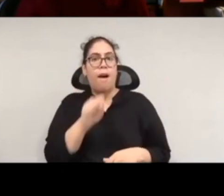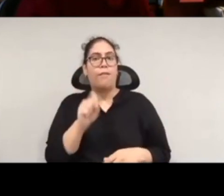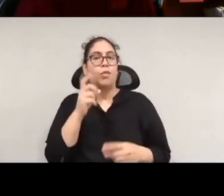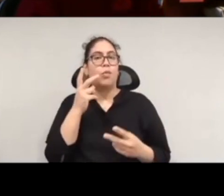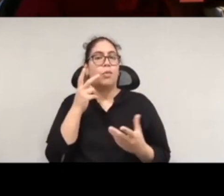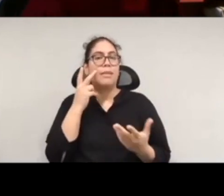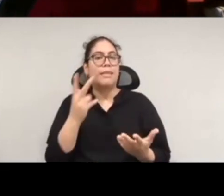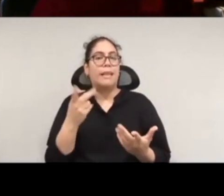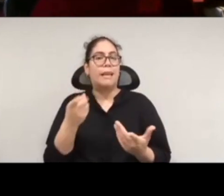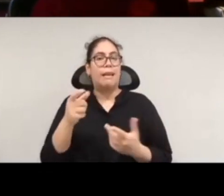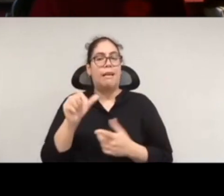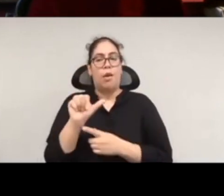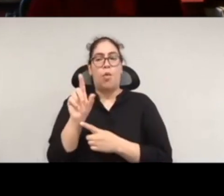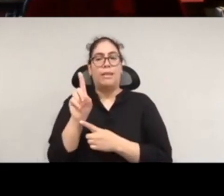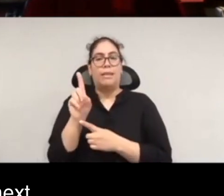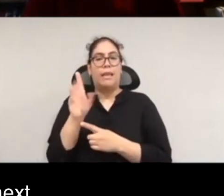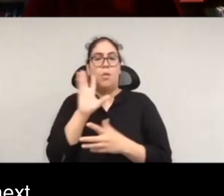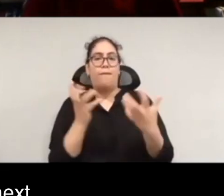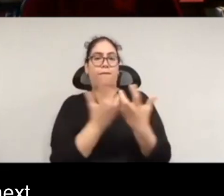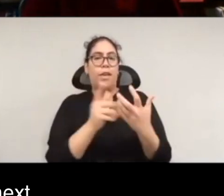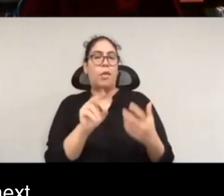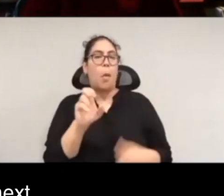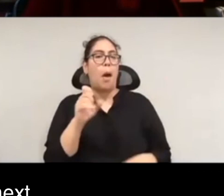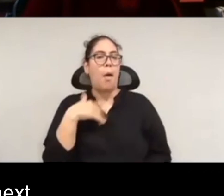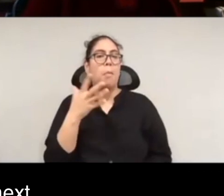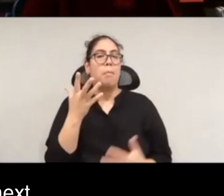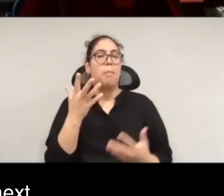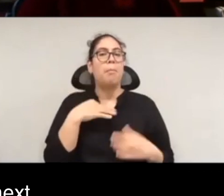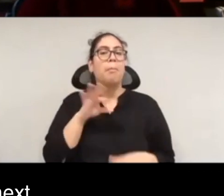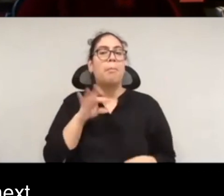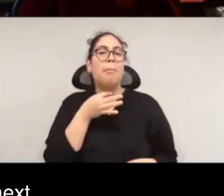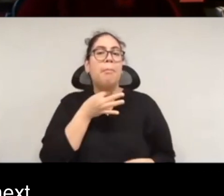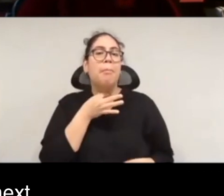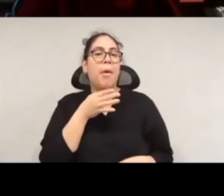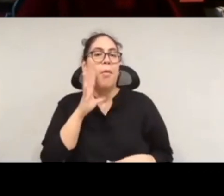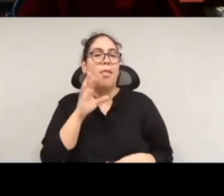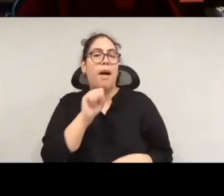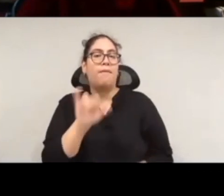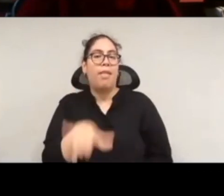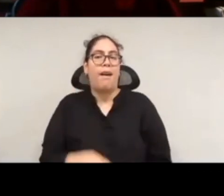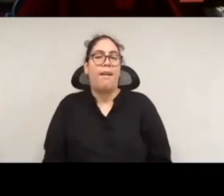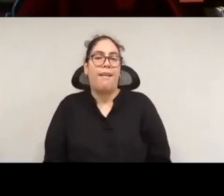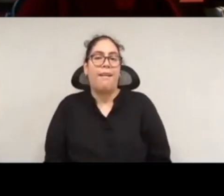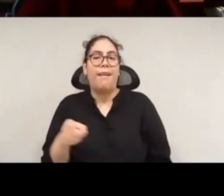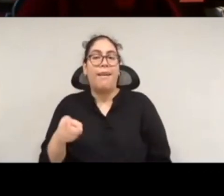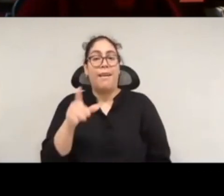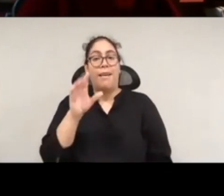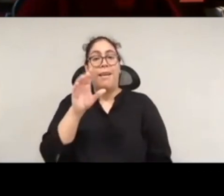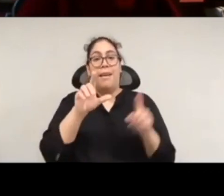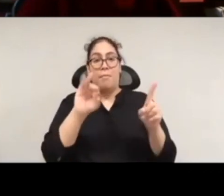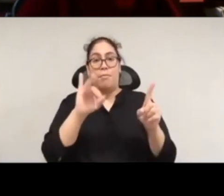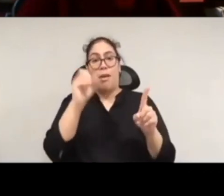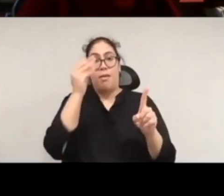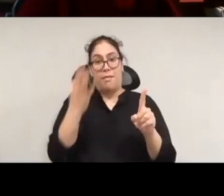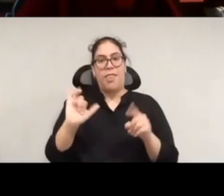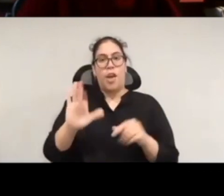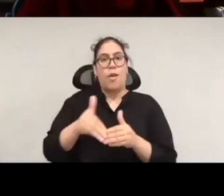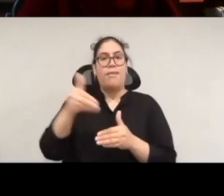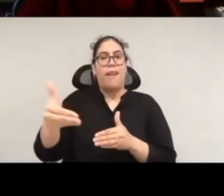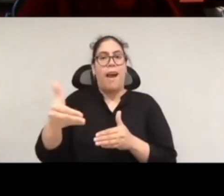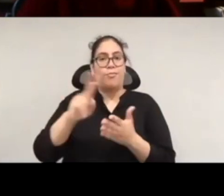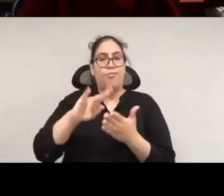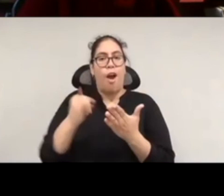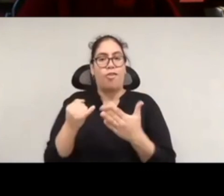the tone, that'd be great. Liz, that's your next QC person. Noted. Noted.